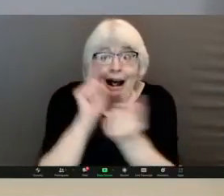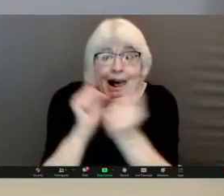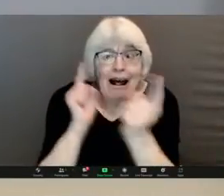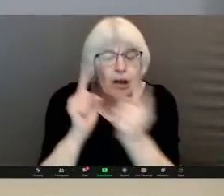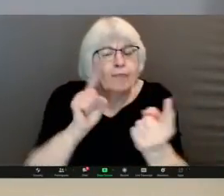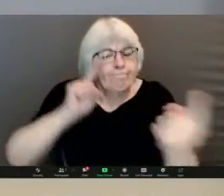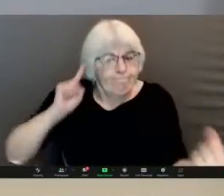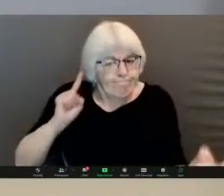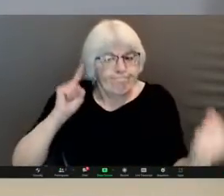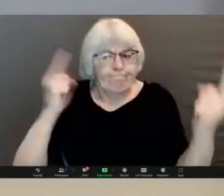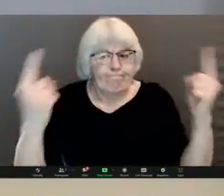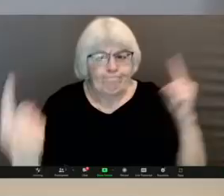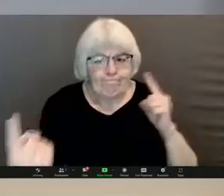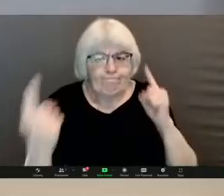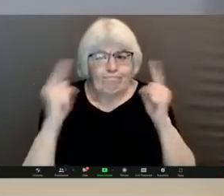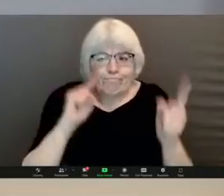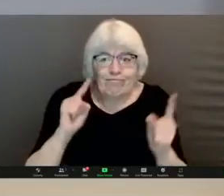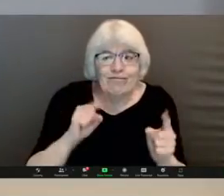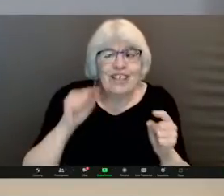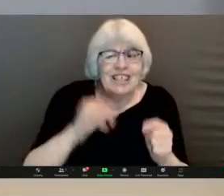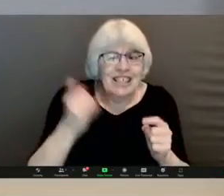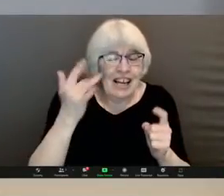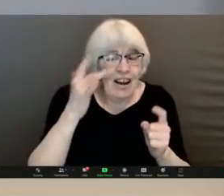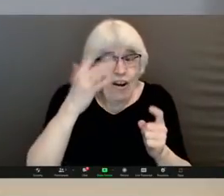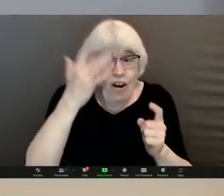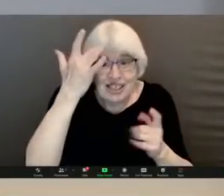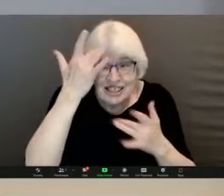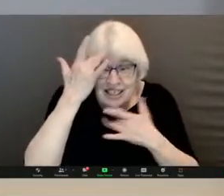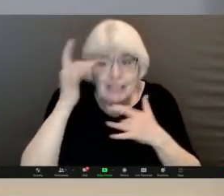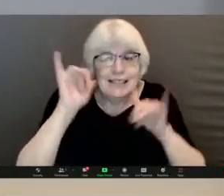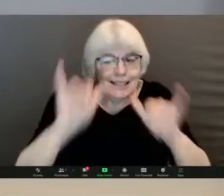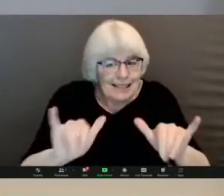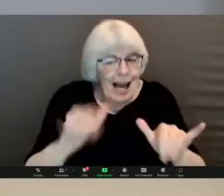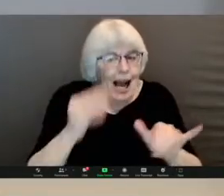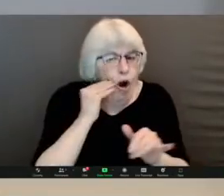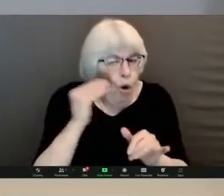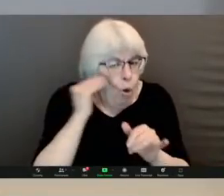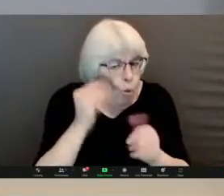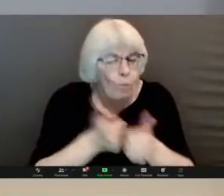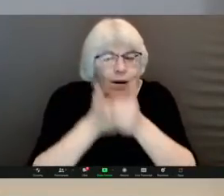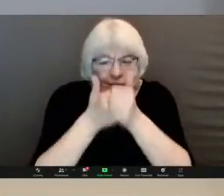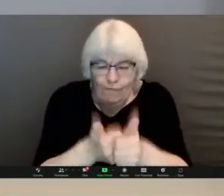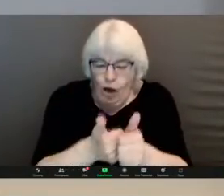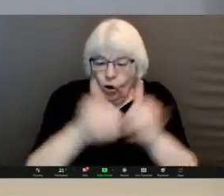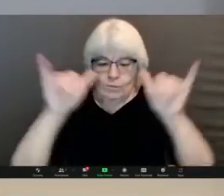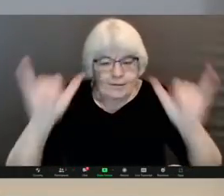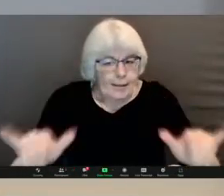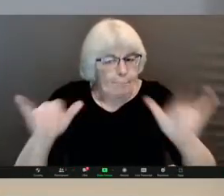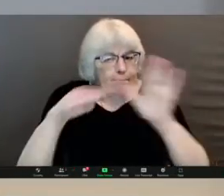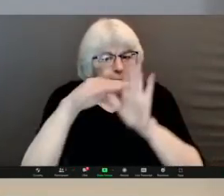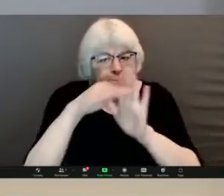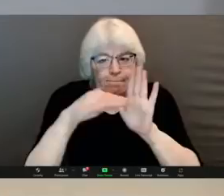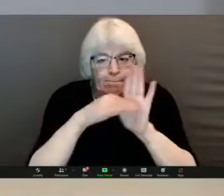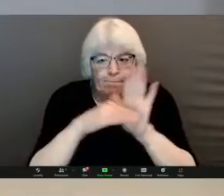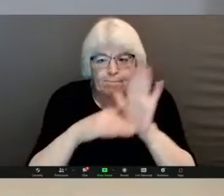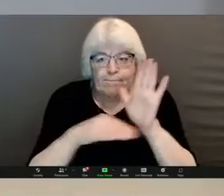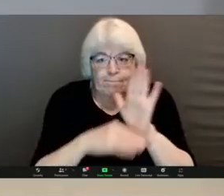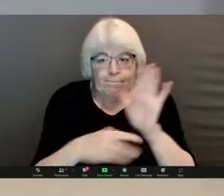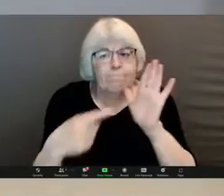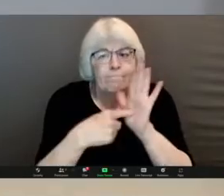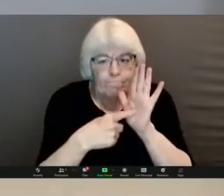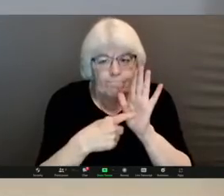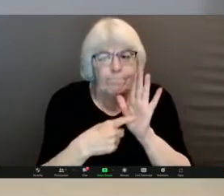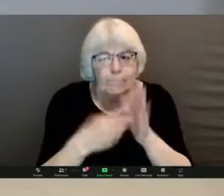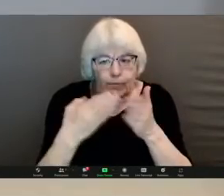following. And I know I just mentioned entering the fall with some sense of trepidation, but I